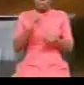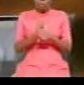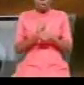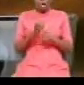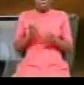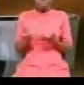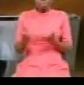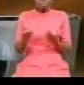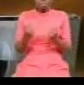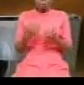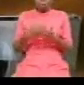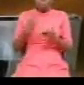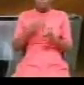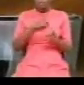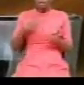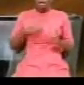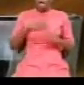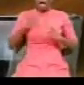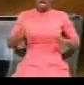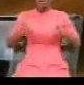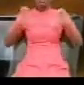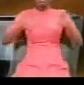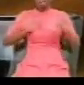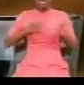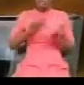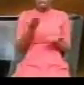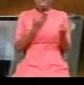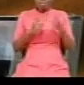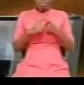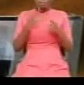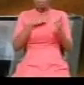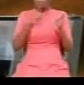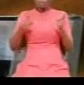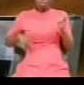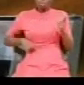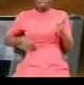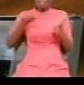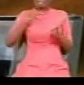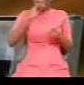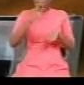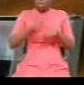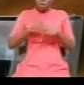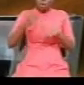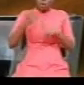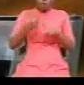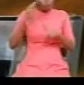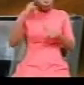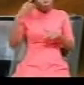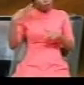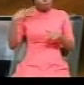come before the Lord and reconsecrate our service to the Lord. There is a call for